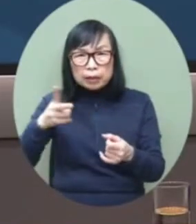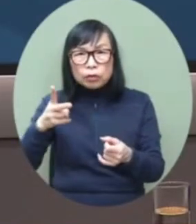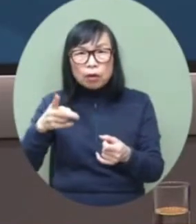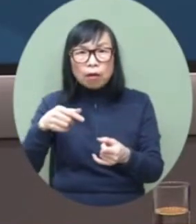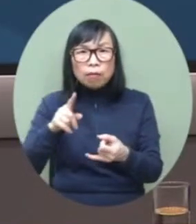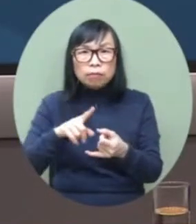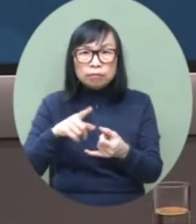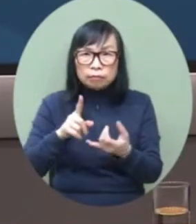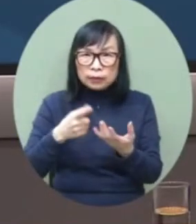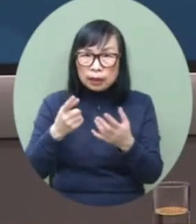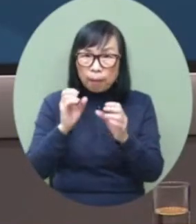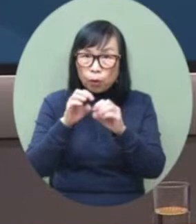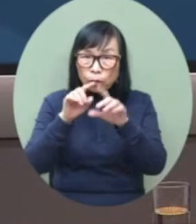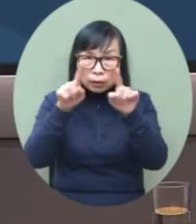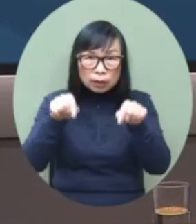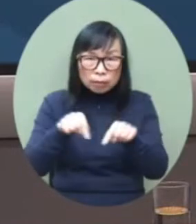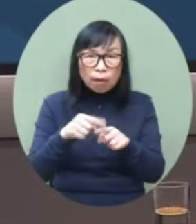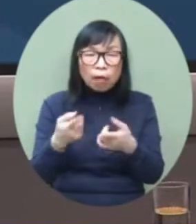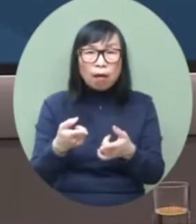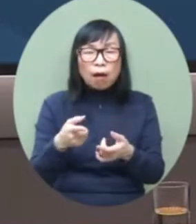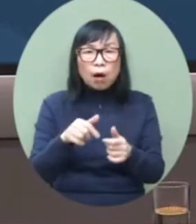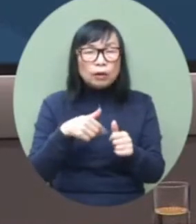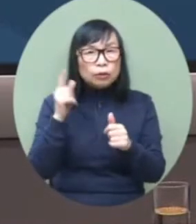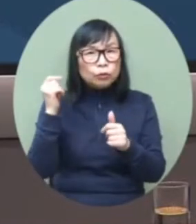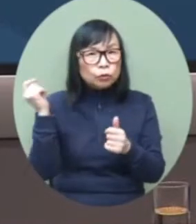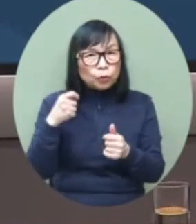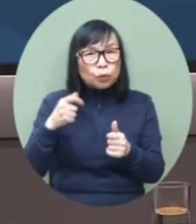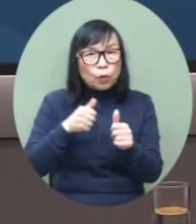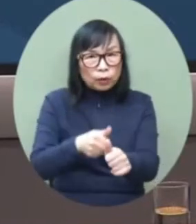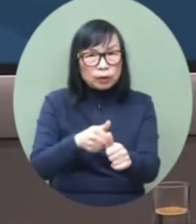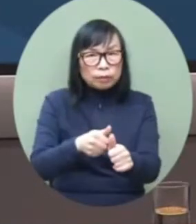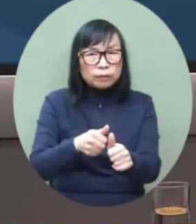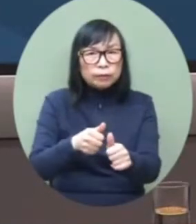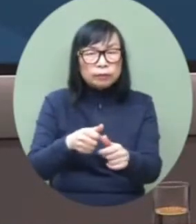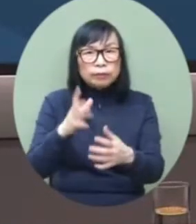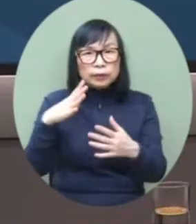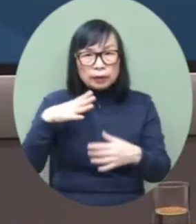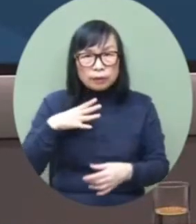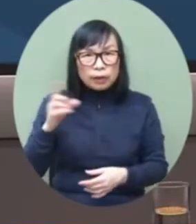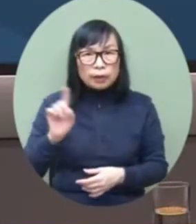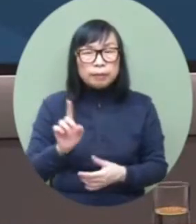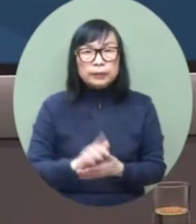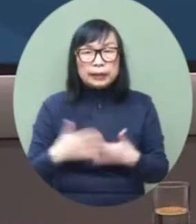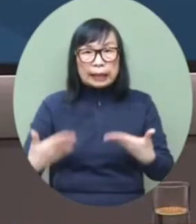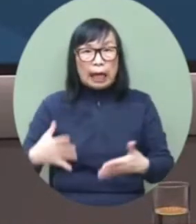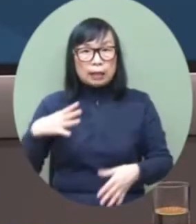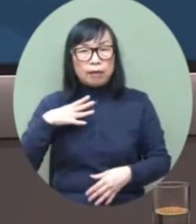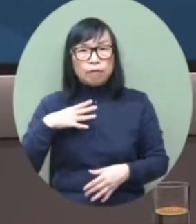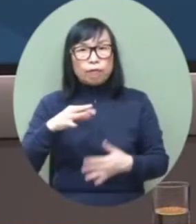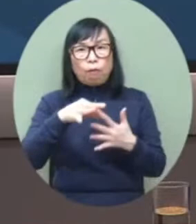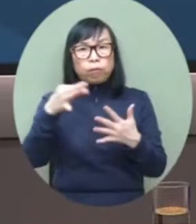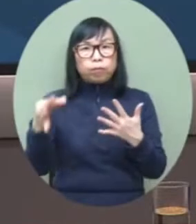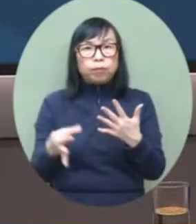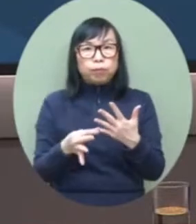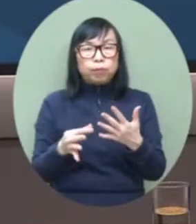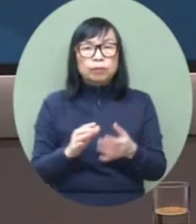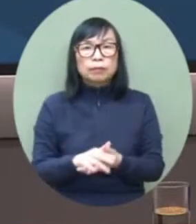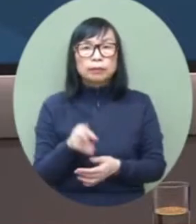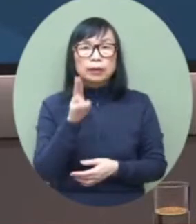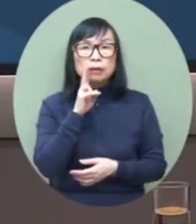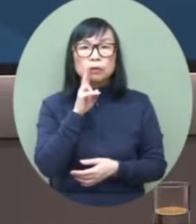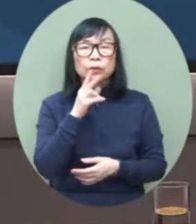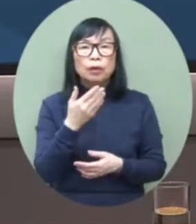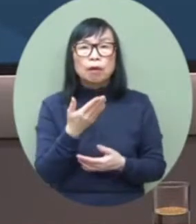monitor the epidemic situation. And by now, the situation is still worsening. As you know, the reported positive